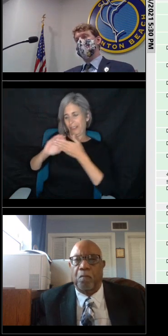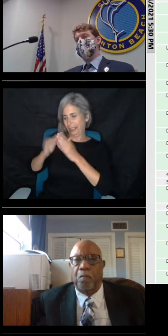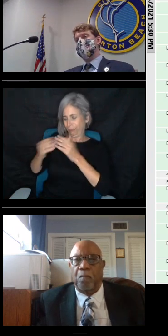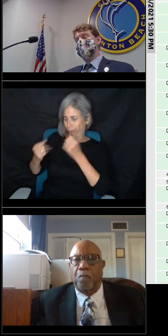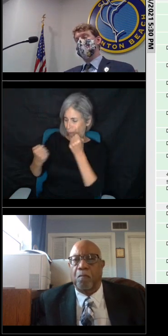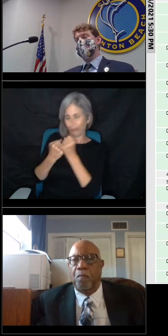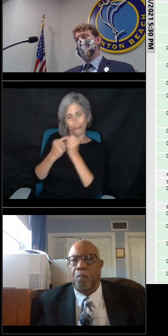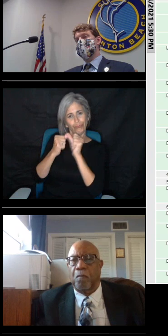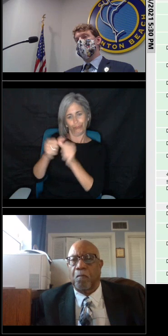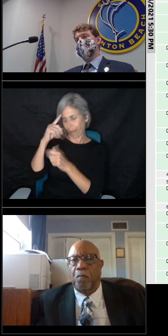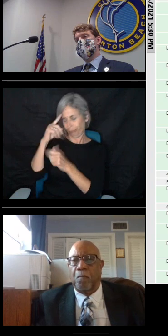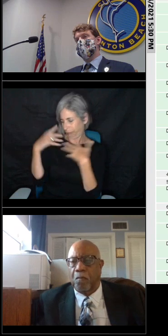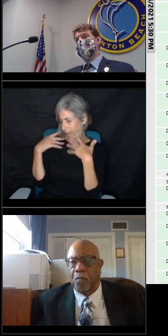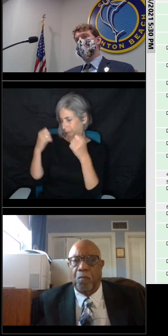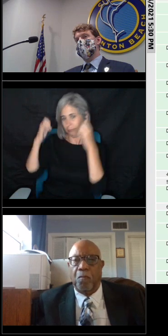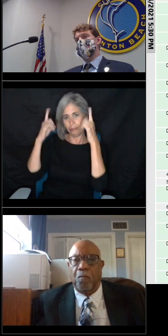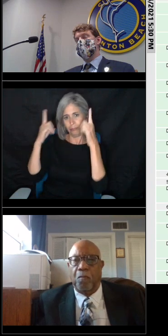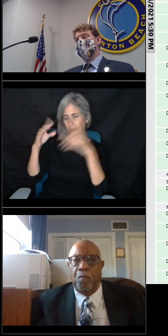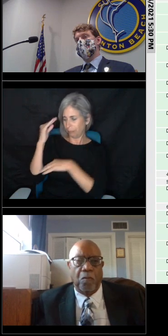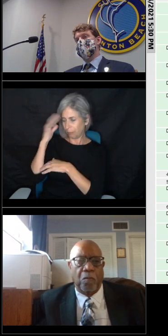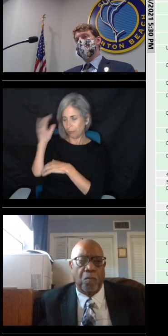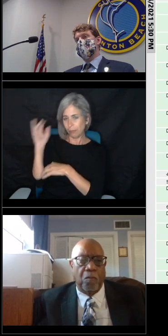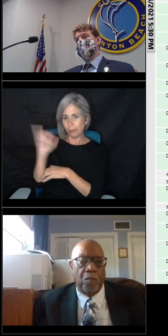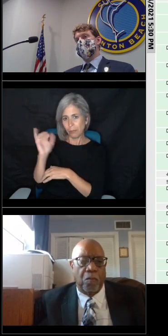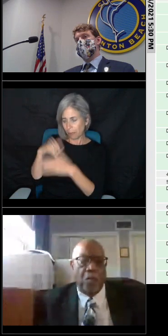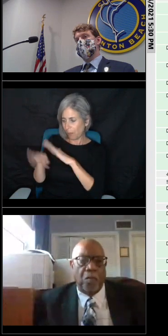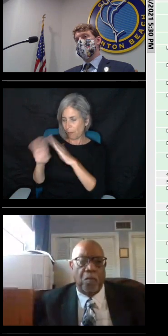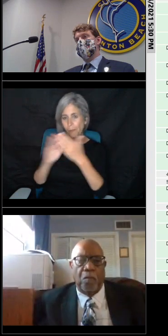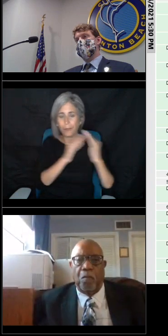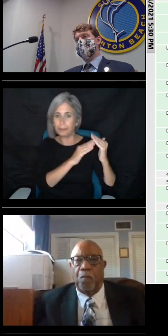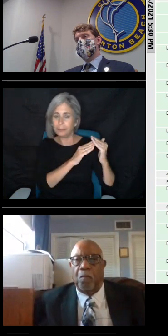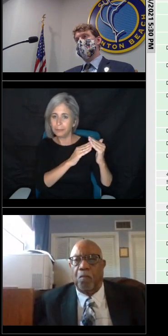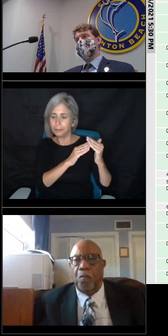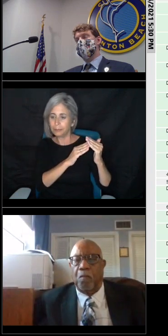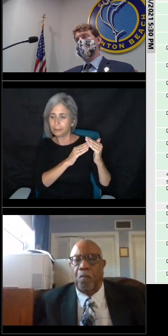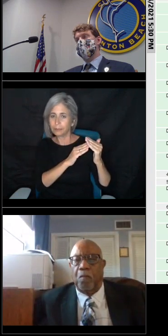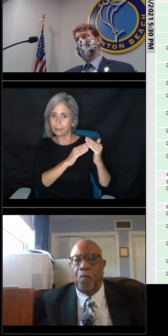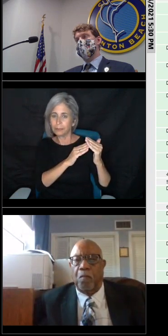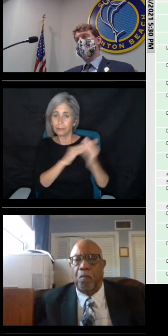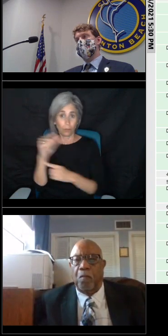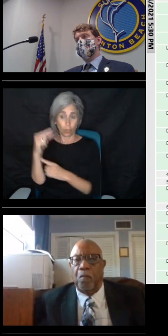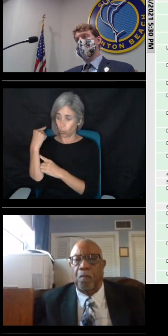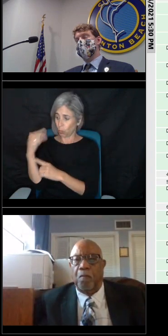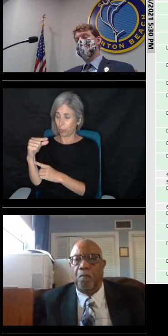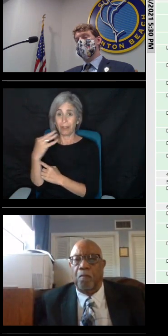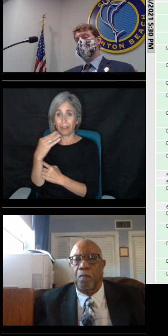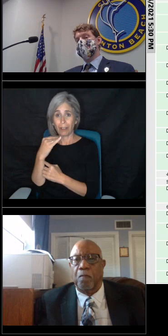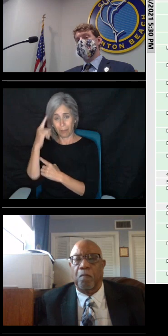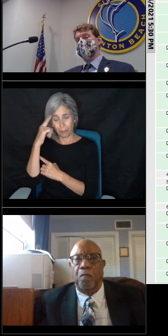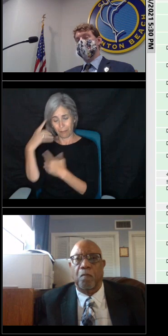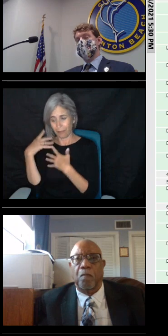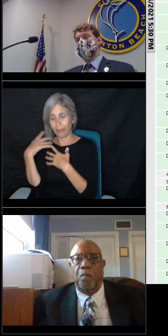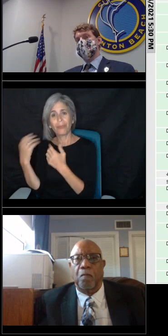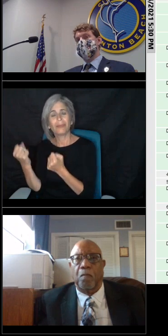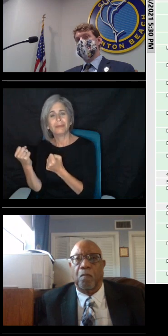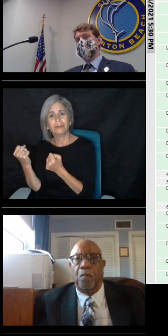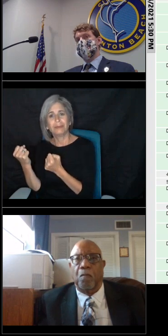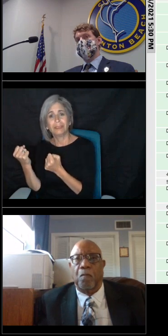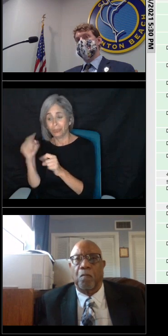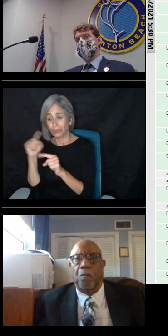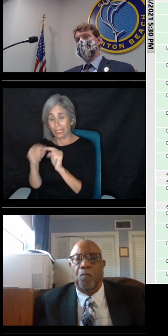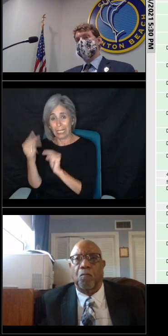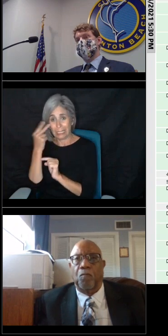of mental health education and awareness in our community. Green is the color of mental health, and even though you can't